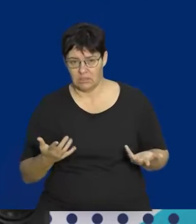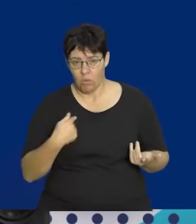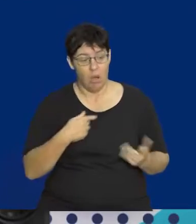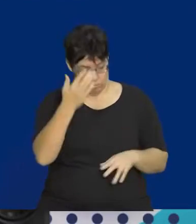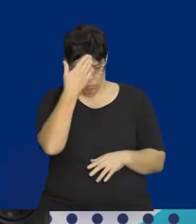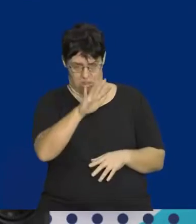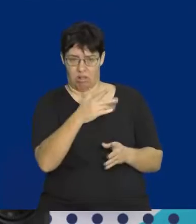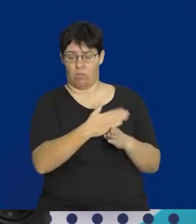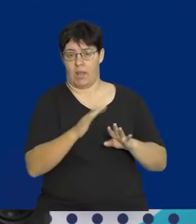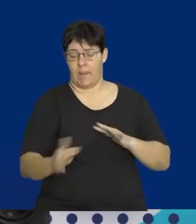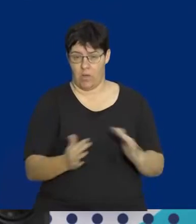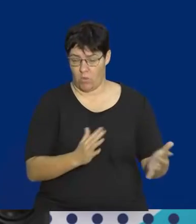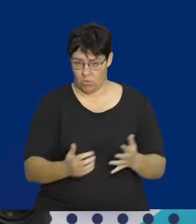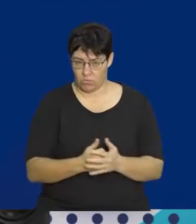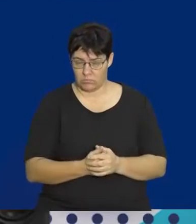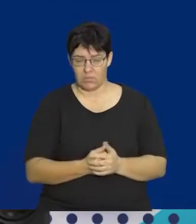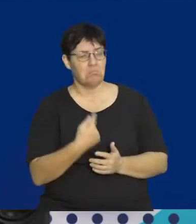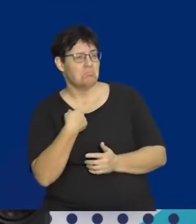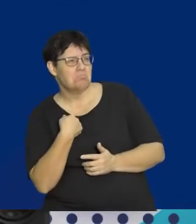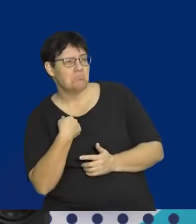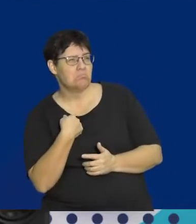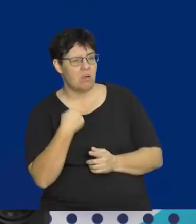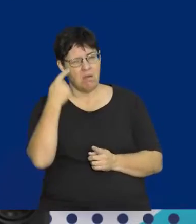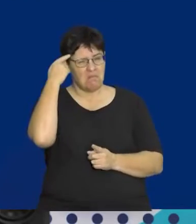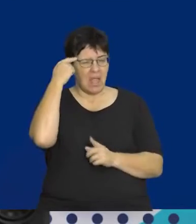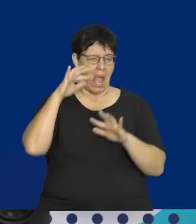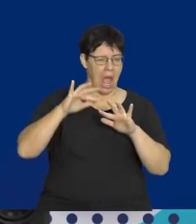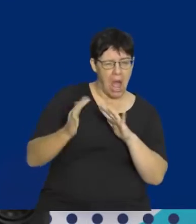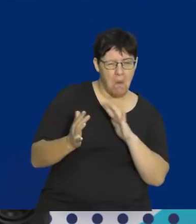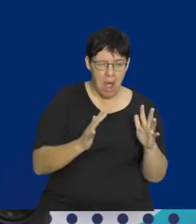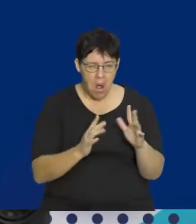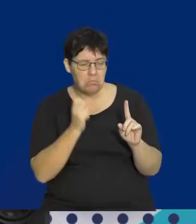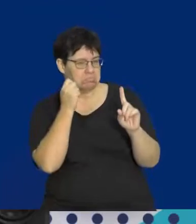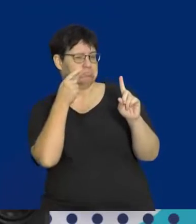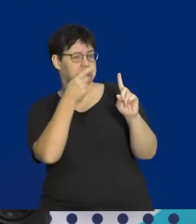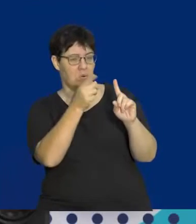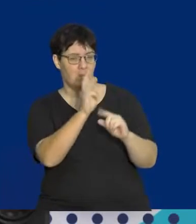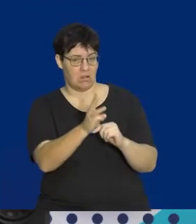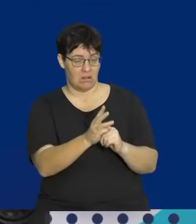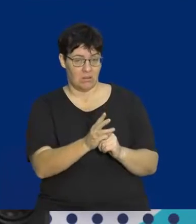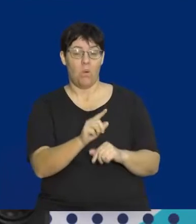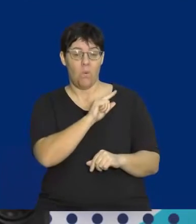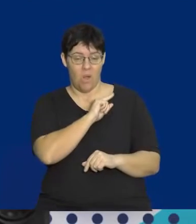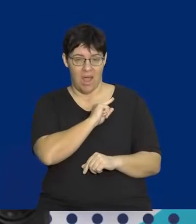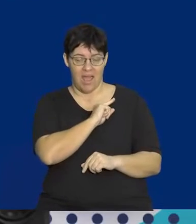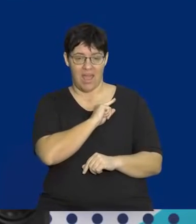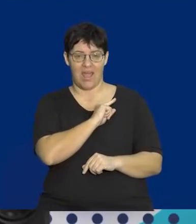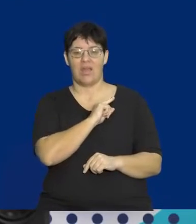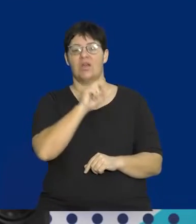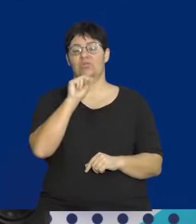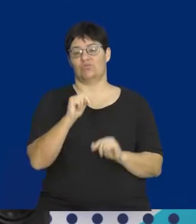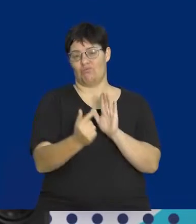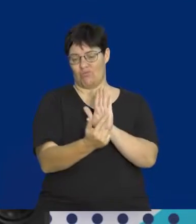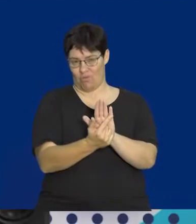work. We can predict how they go around the sun. It's all about Newton's law of universal gravitation.